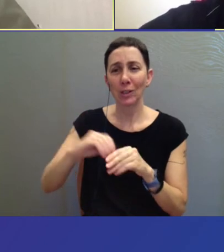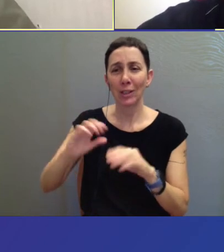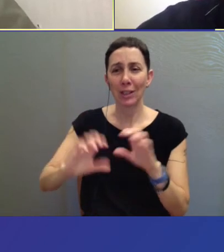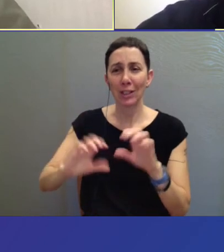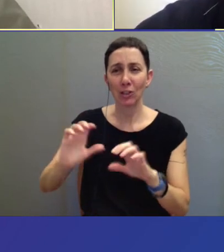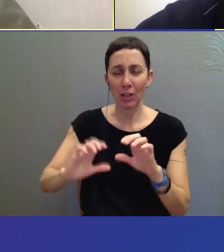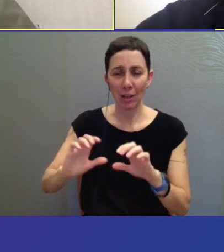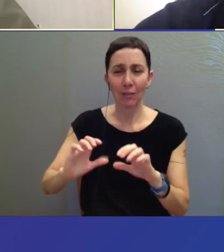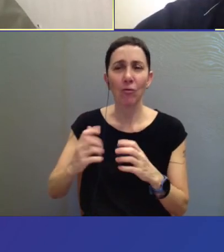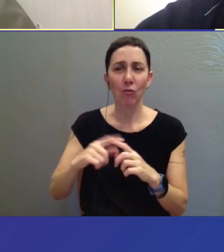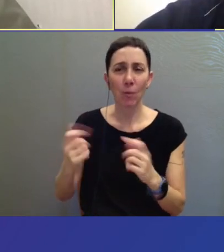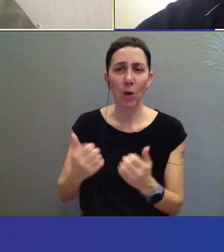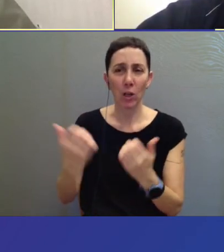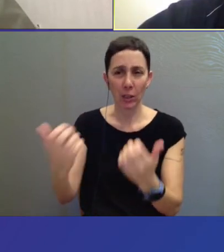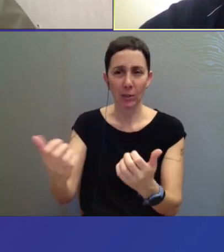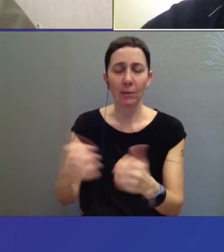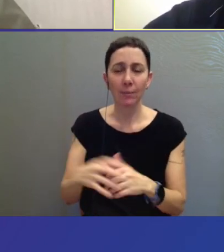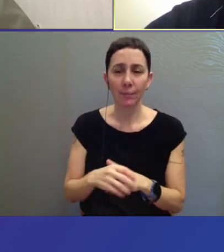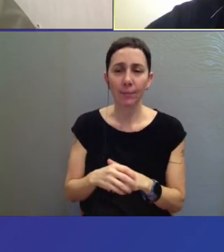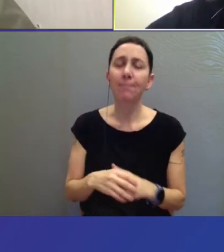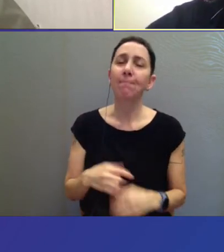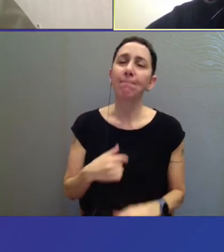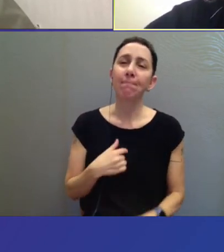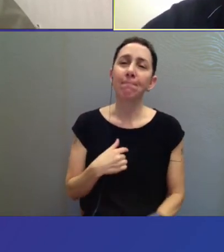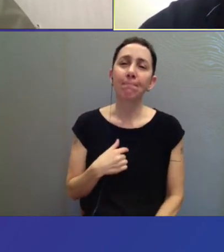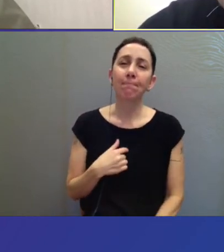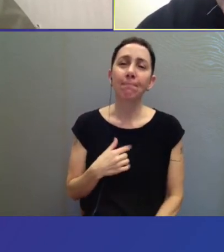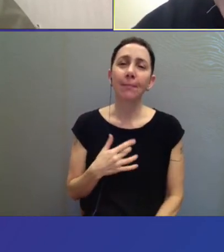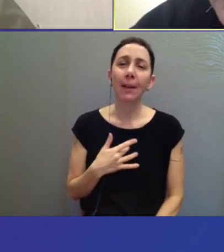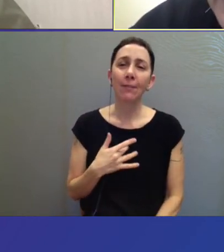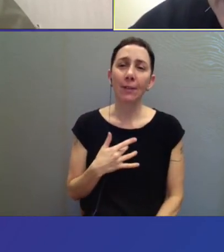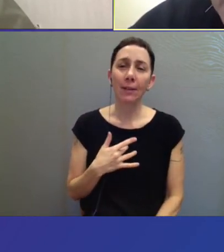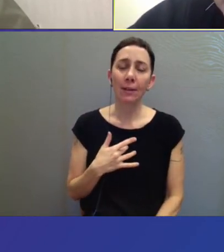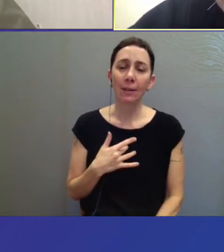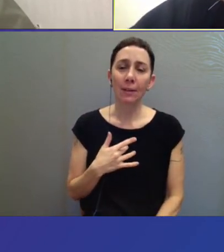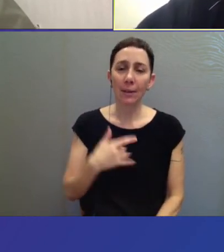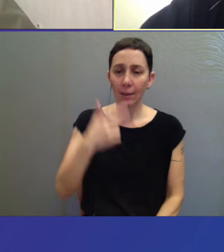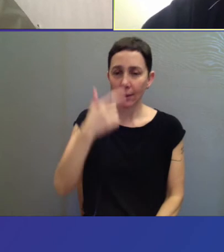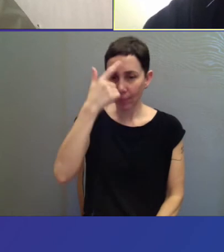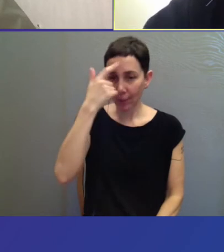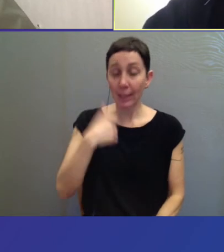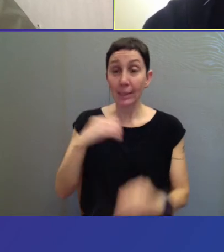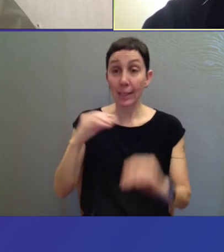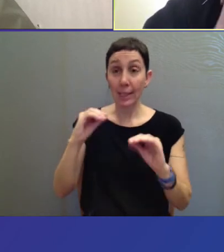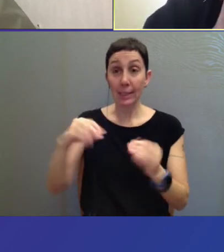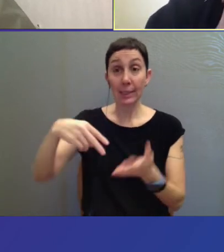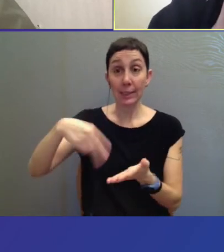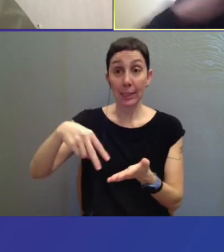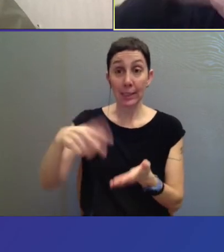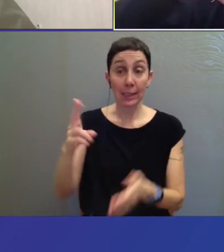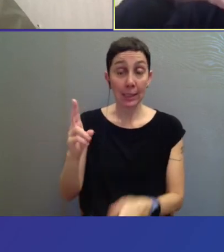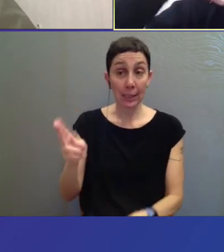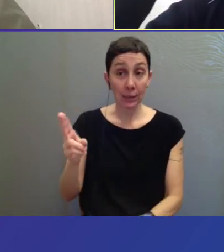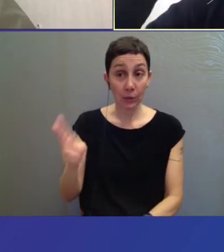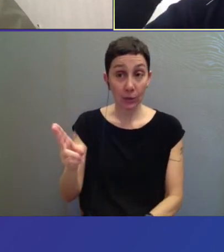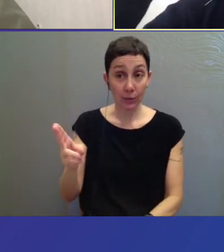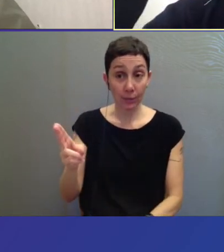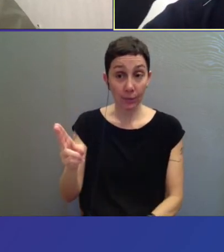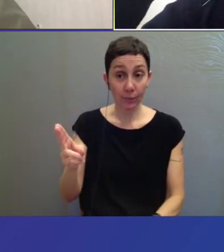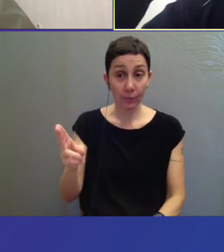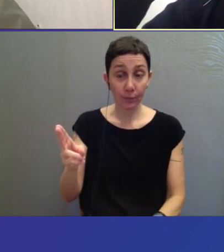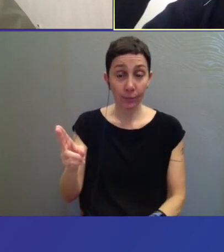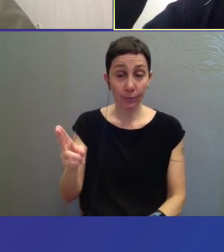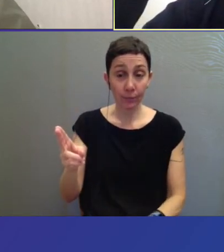Audience. So, I feel that also because I teach dance history, while I always